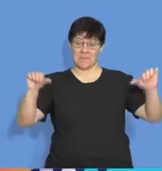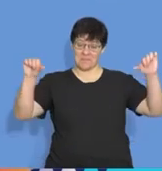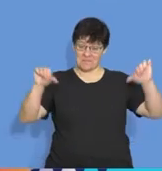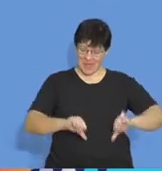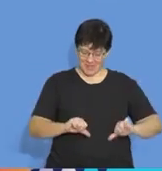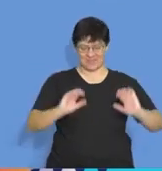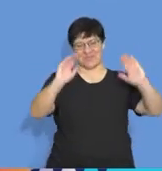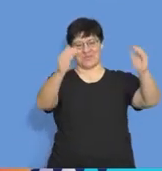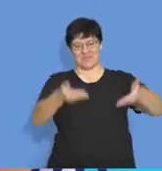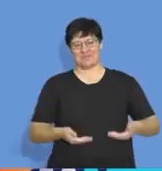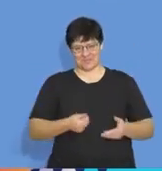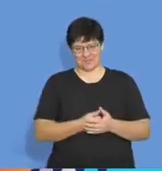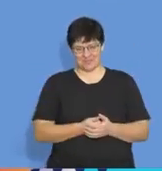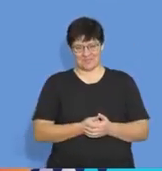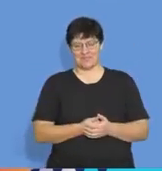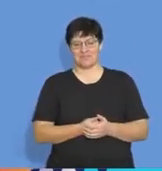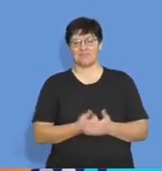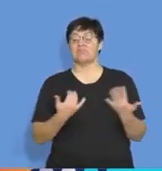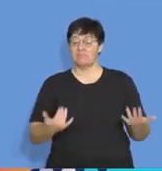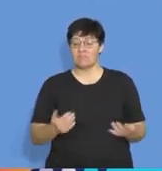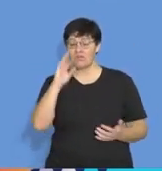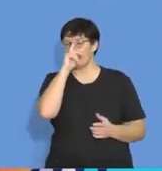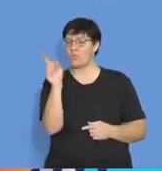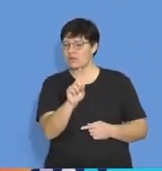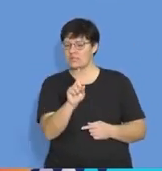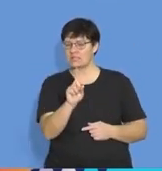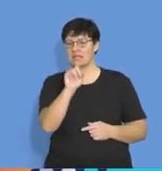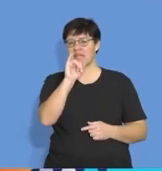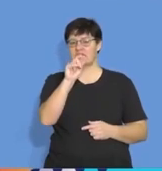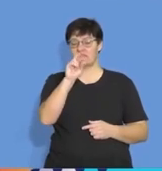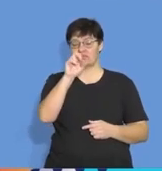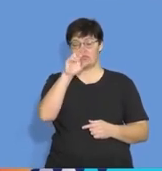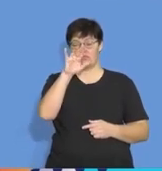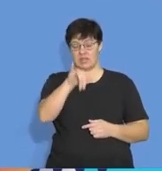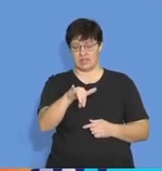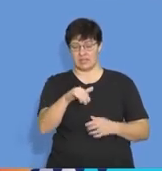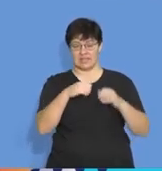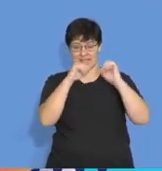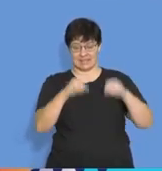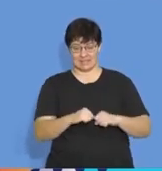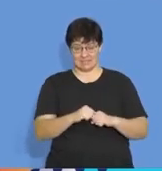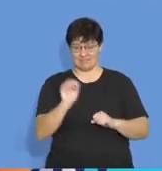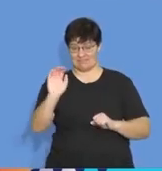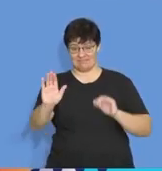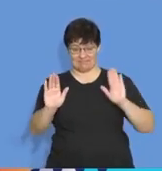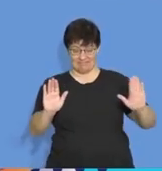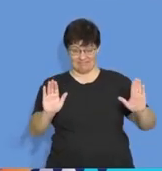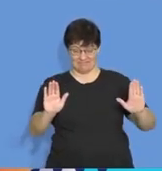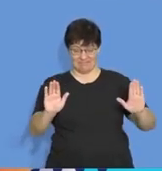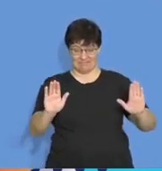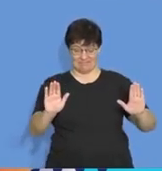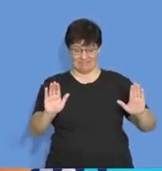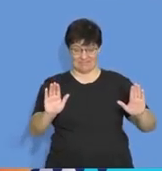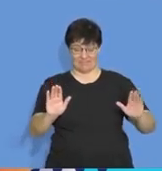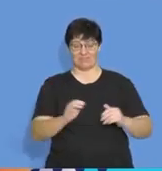Welcome, accounting boffins. Remember, we're dealing with inventory systems. A quick recap, the two systems that